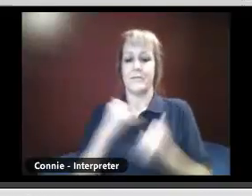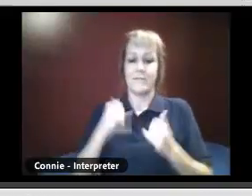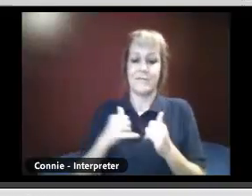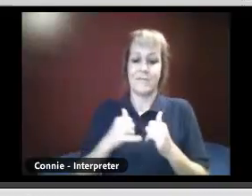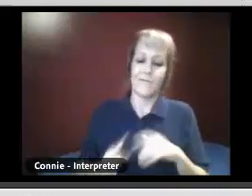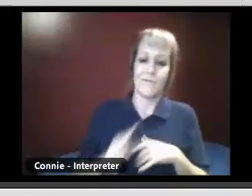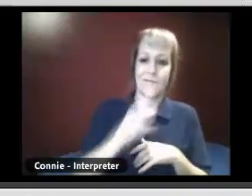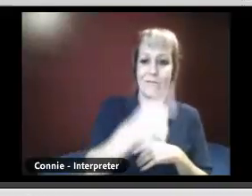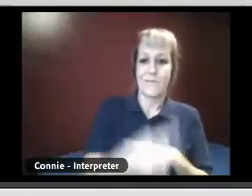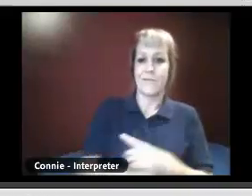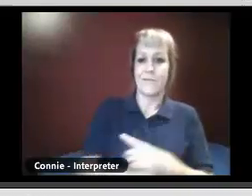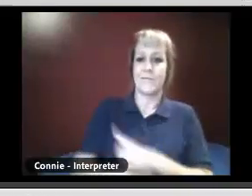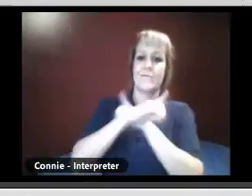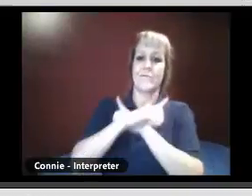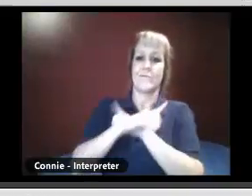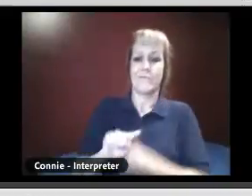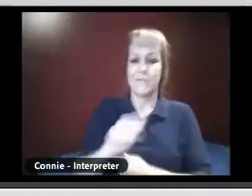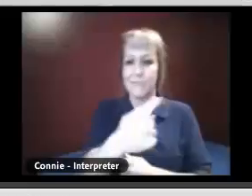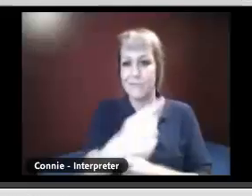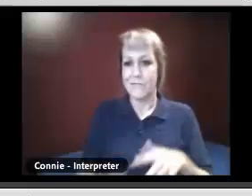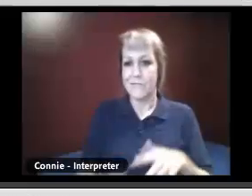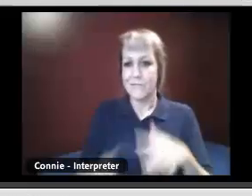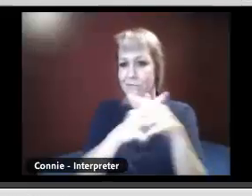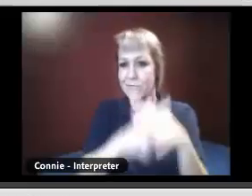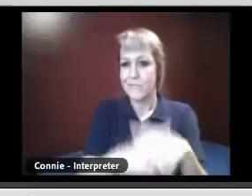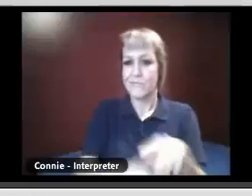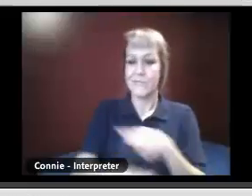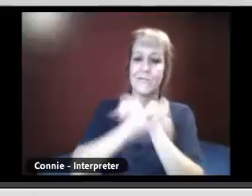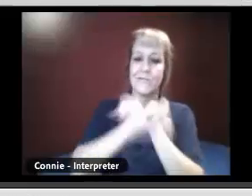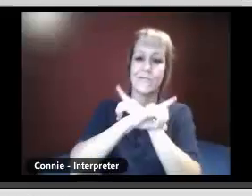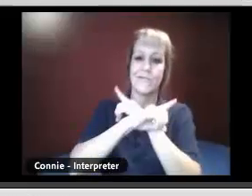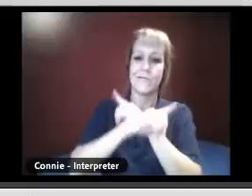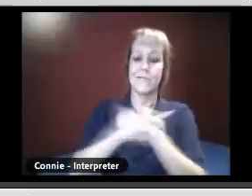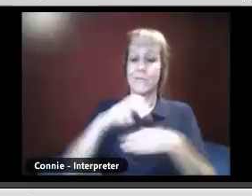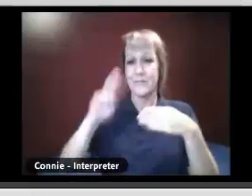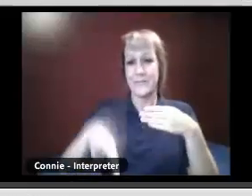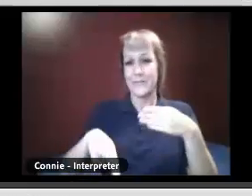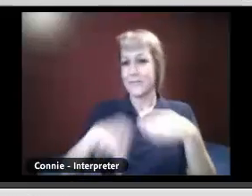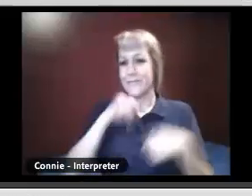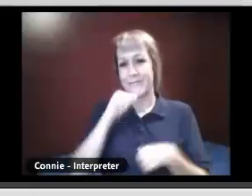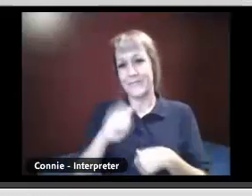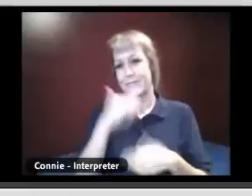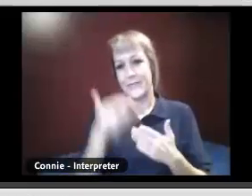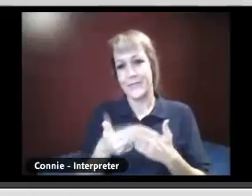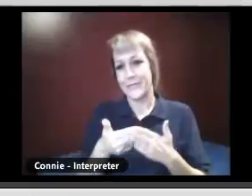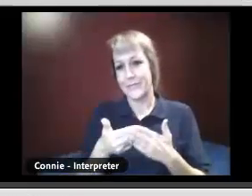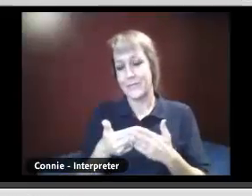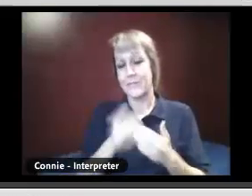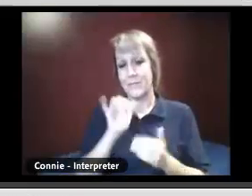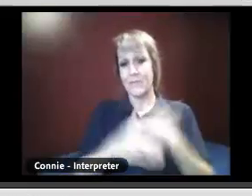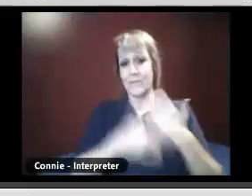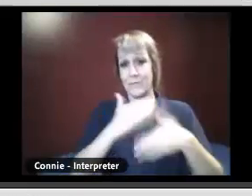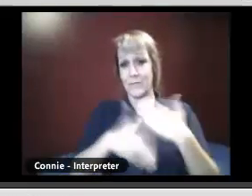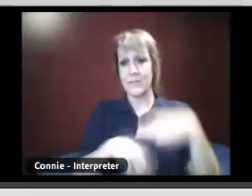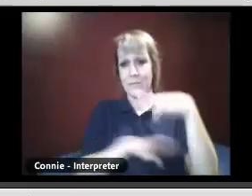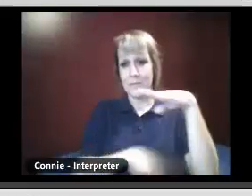defend. And the outcomes are never really very good. So this process, as basic as it can